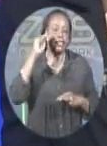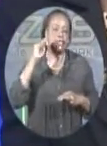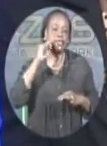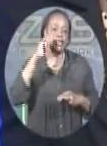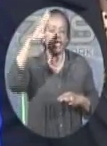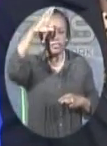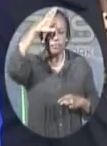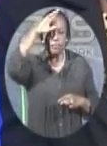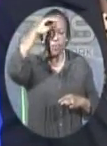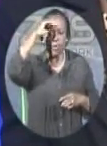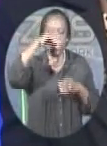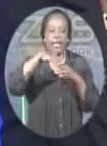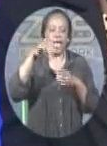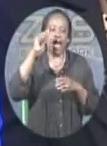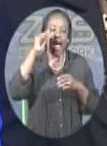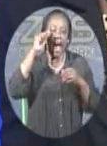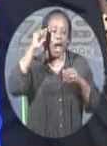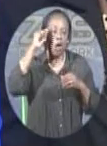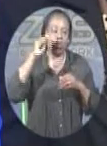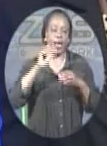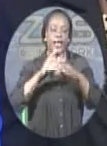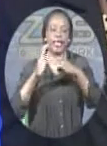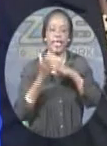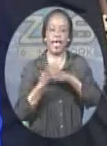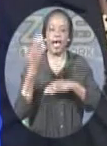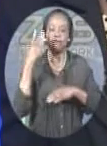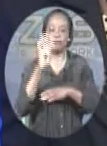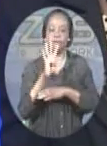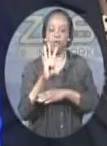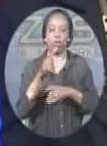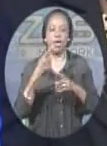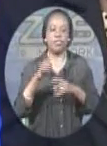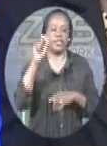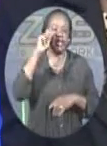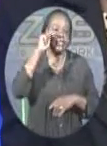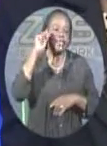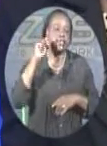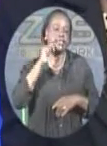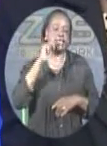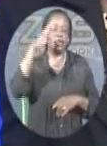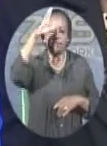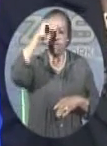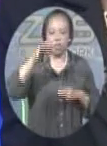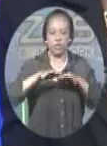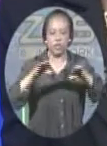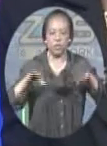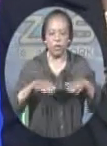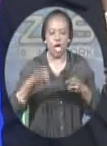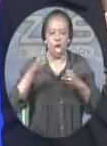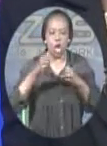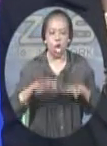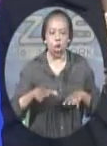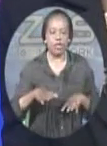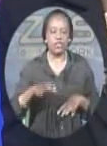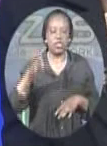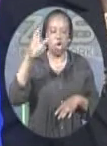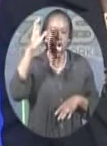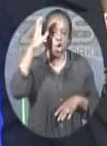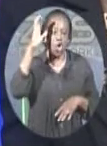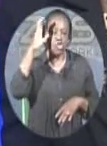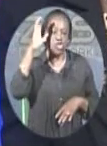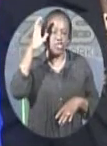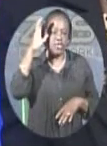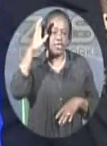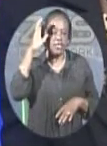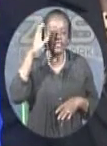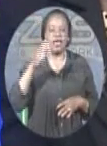Key. Reports are that shortly after 4:30 p.m., the teen boy was swimming when he lost consciousness. The victim was transported to shore where he